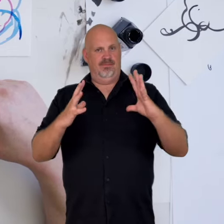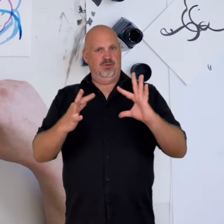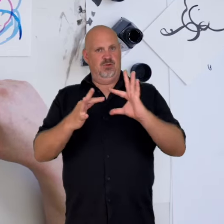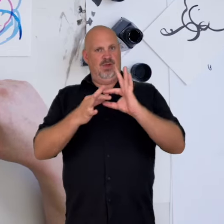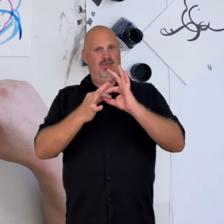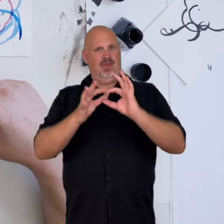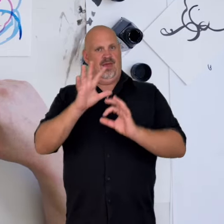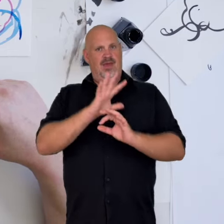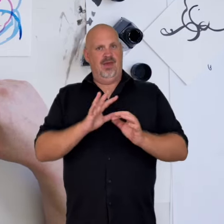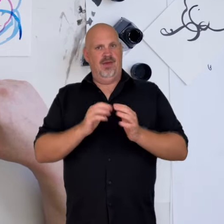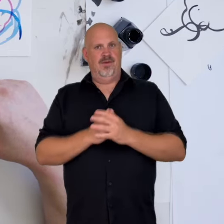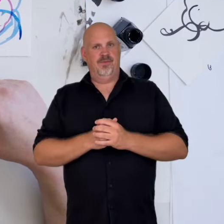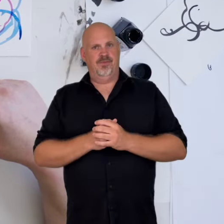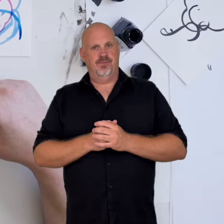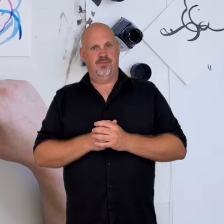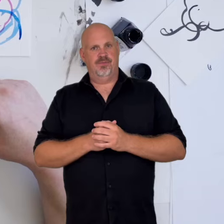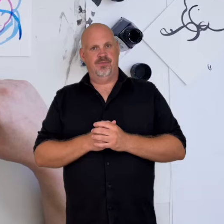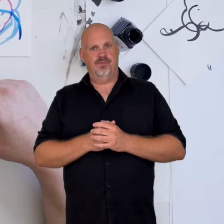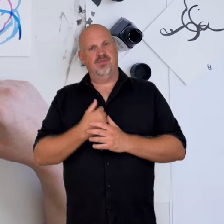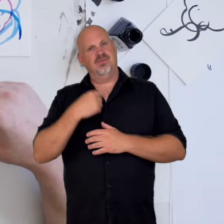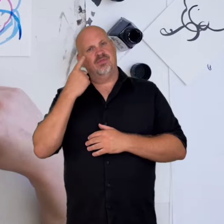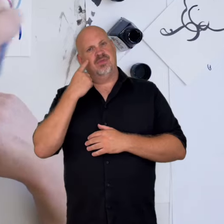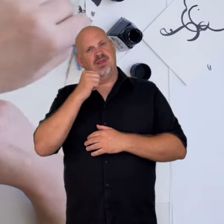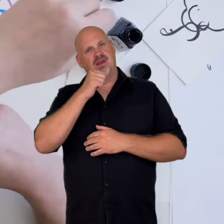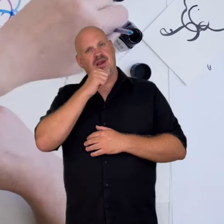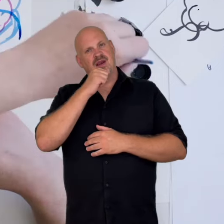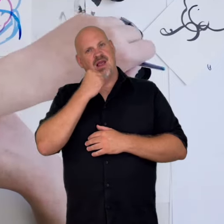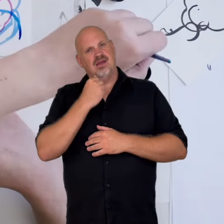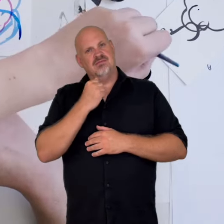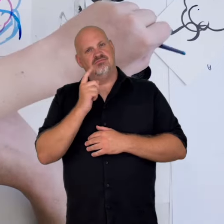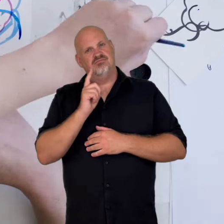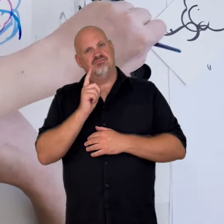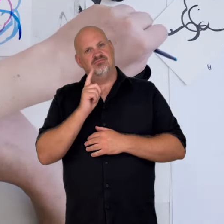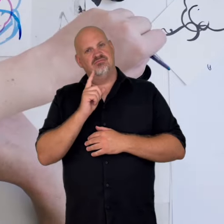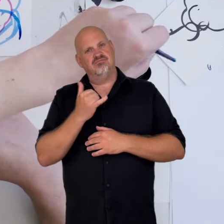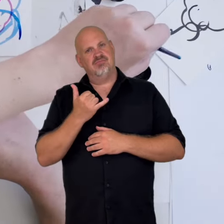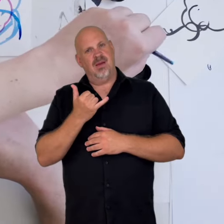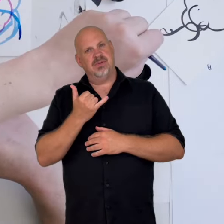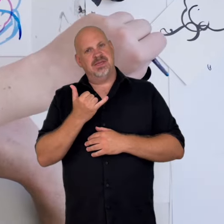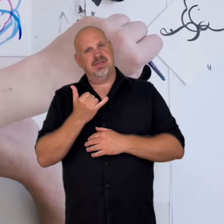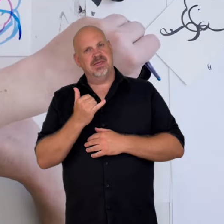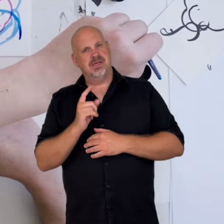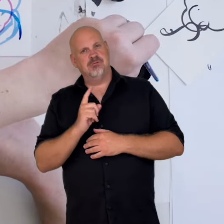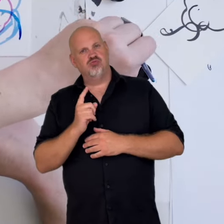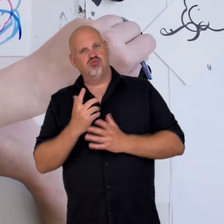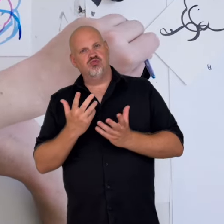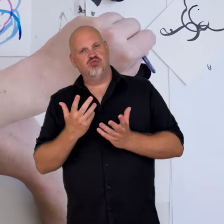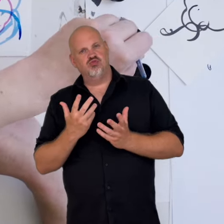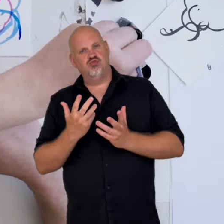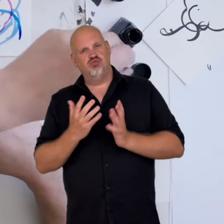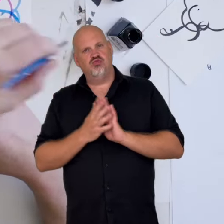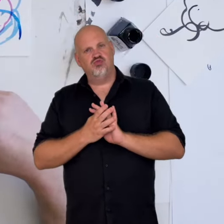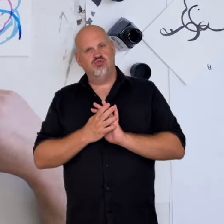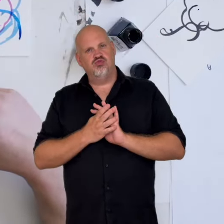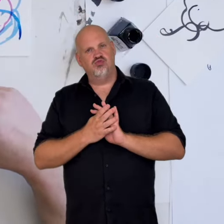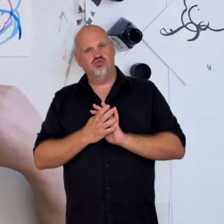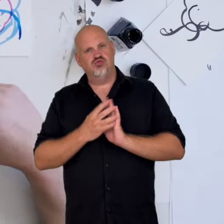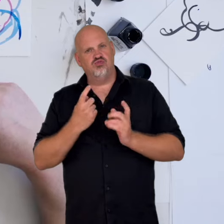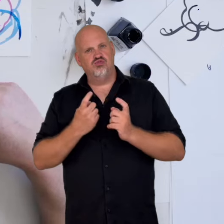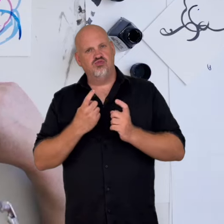into some deeper worlds, and you can see how that's helped bring it together already.